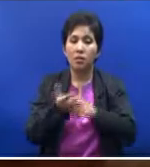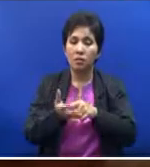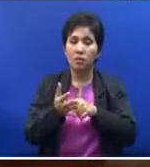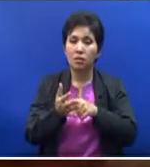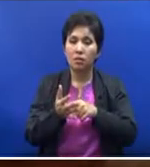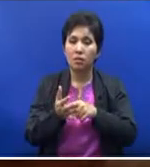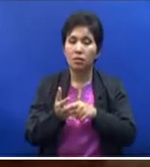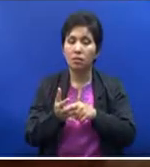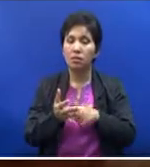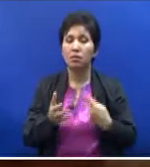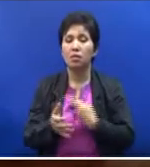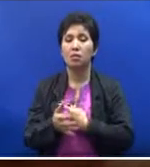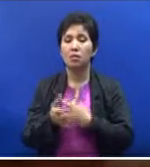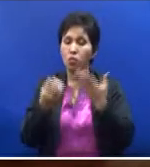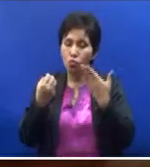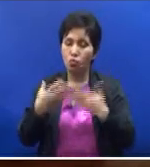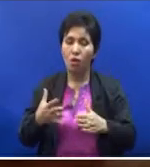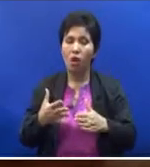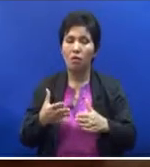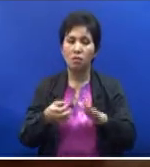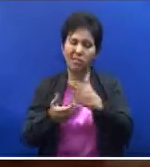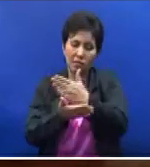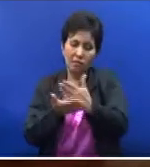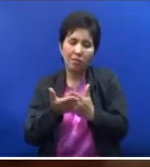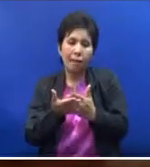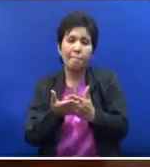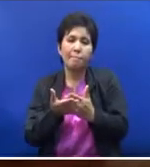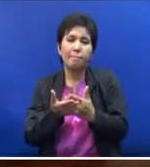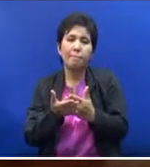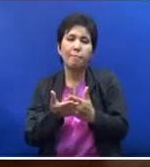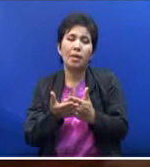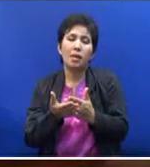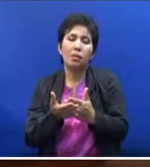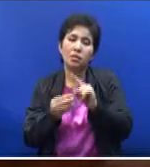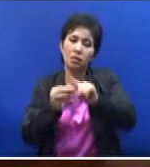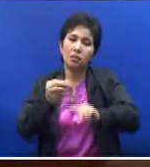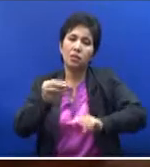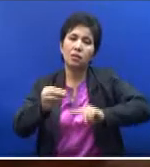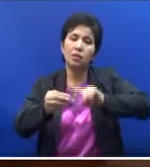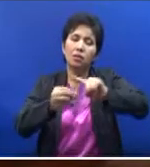points, okay, we have covered certain parts, okay, about the